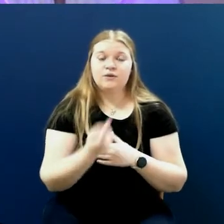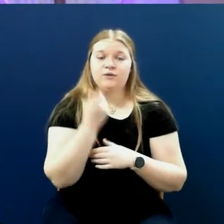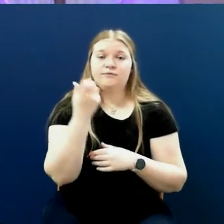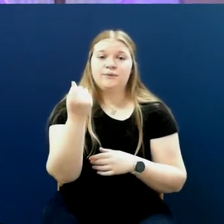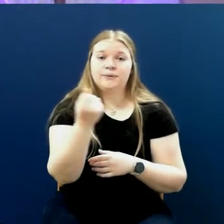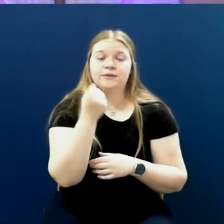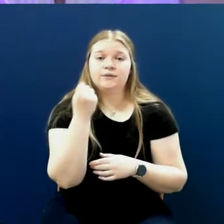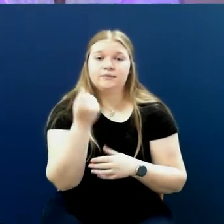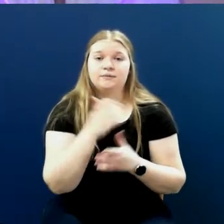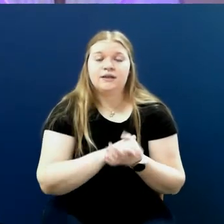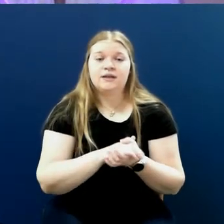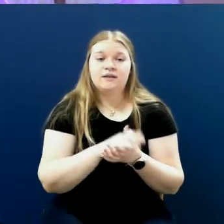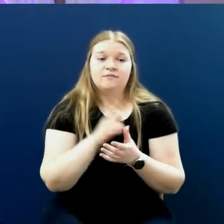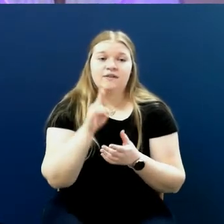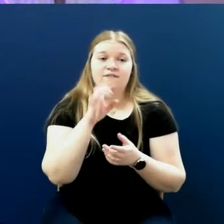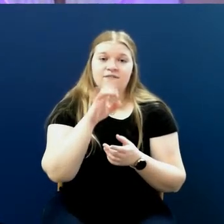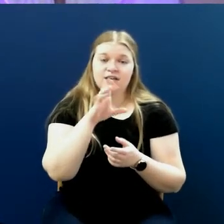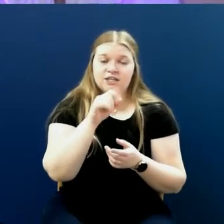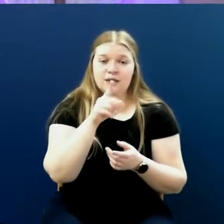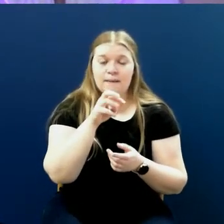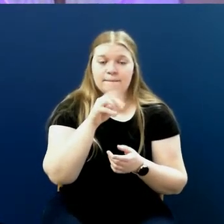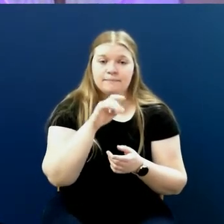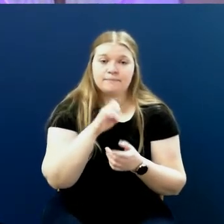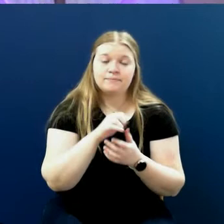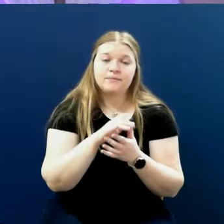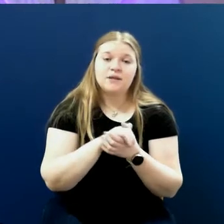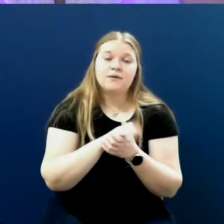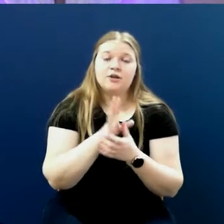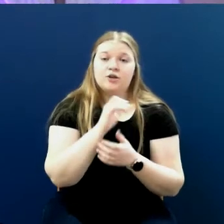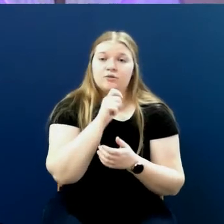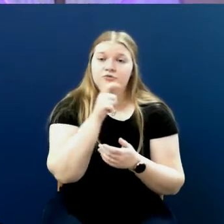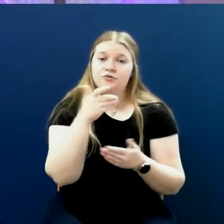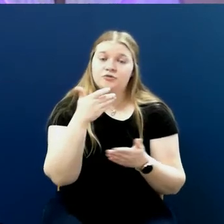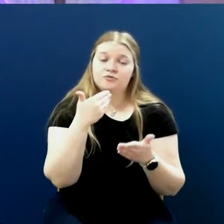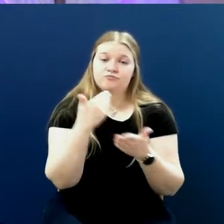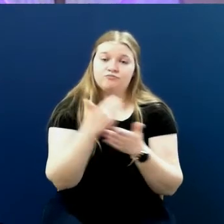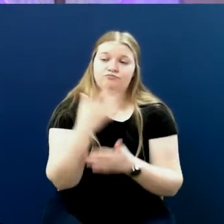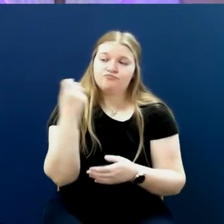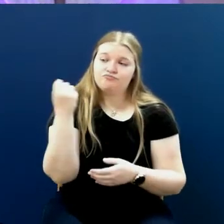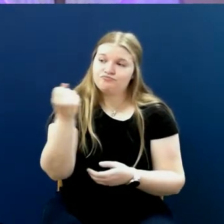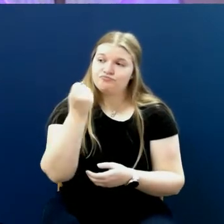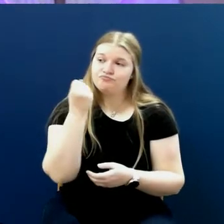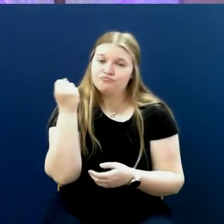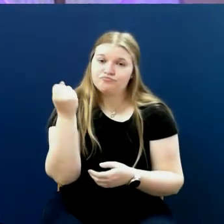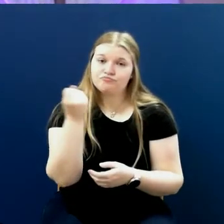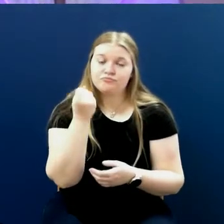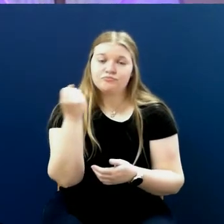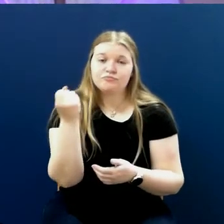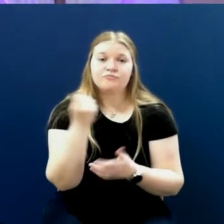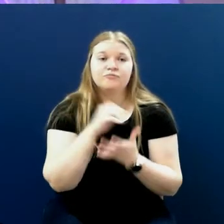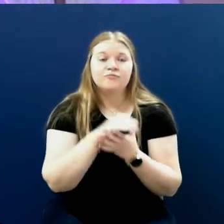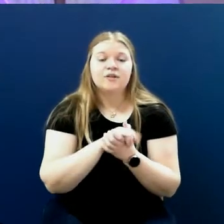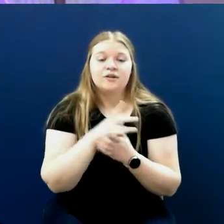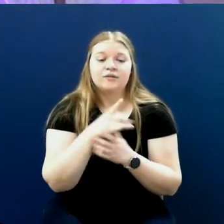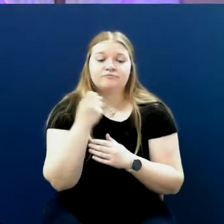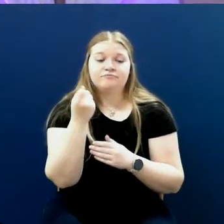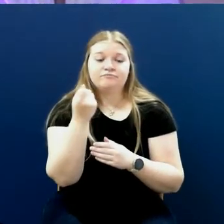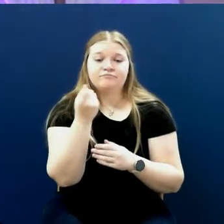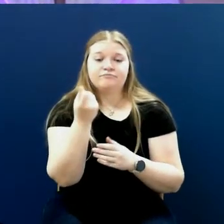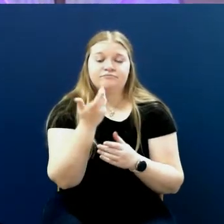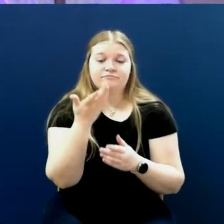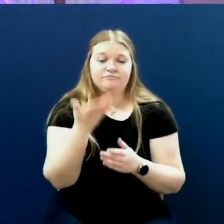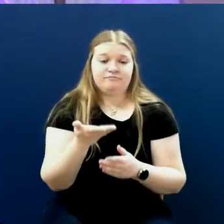you've been the victim. You've been offended, but it does you no good to hold on to that as if you're holding it over them, because